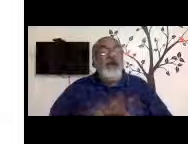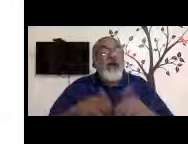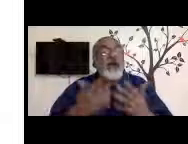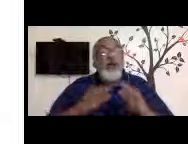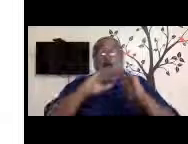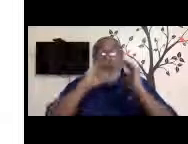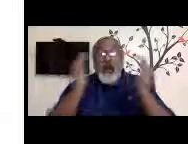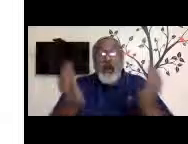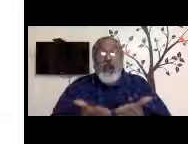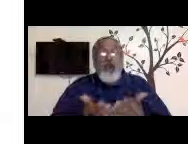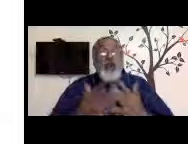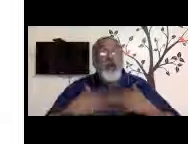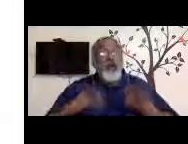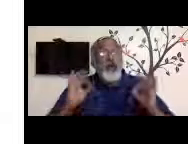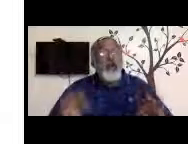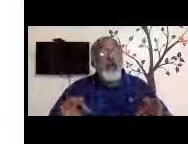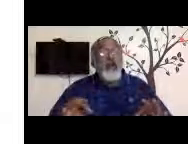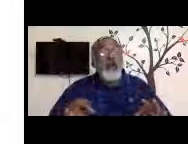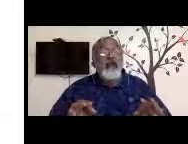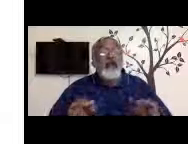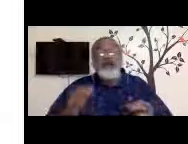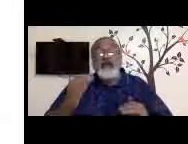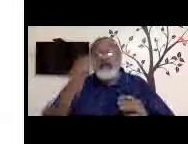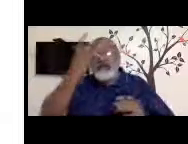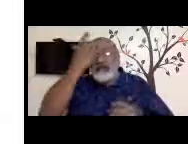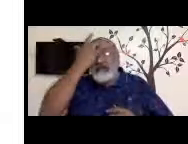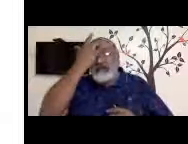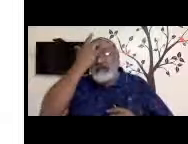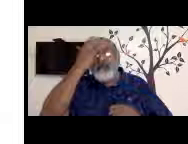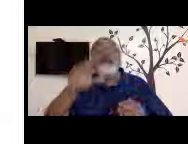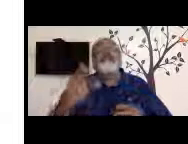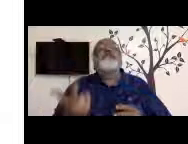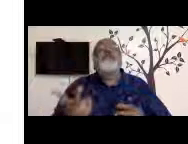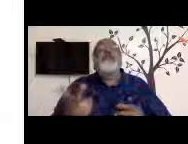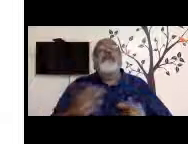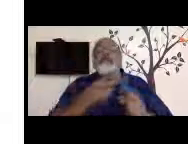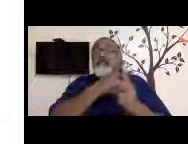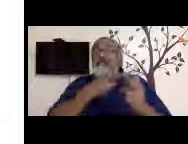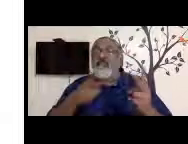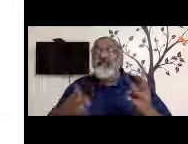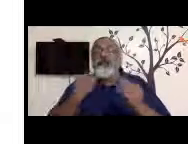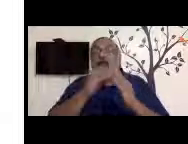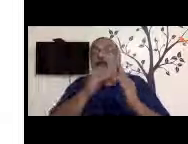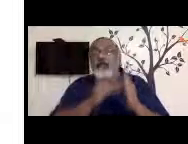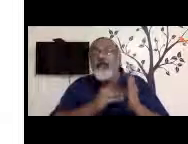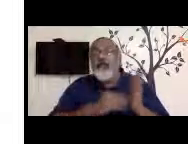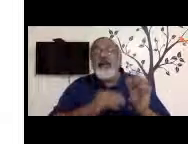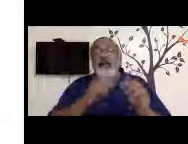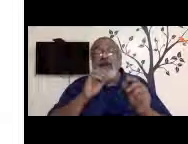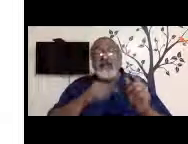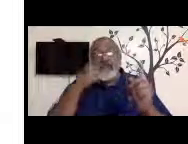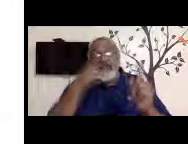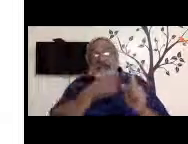with mental illness, there are different aspects that need to be addressed, and not just treating